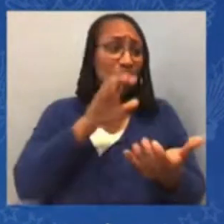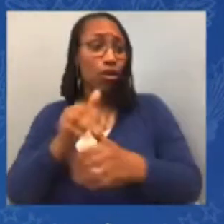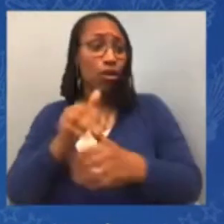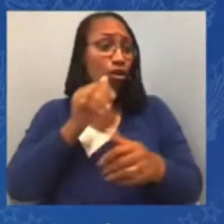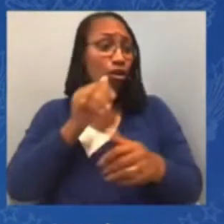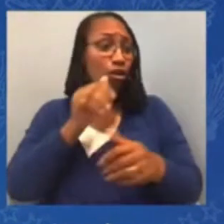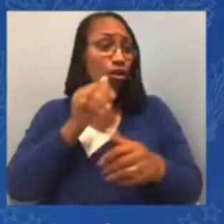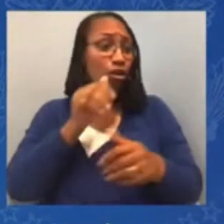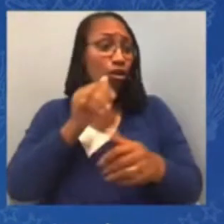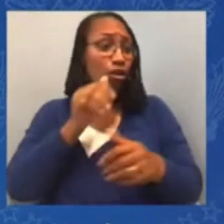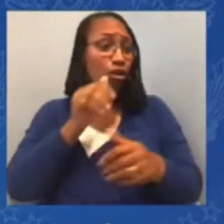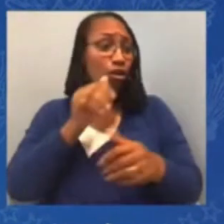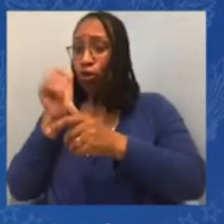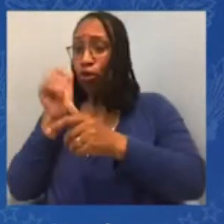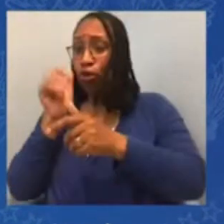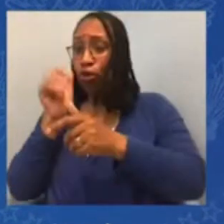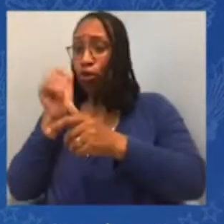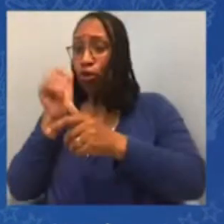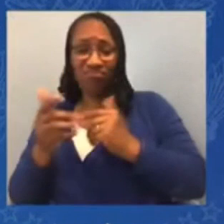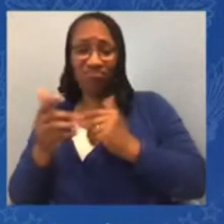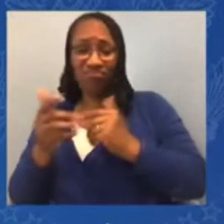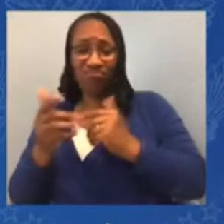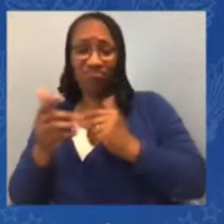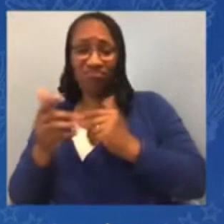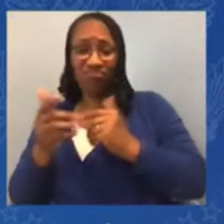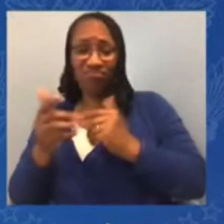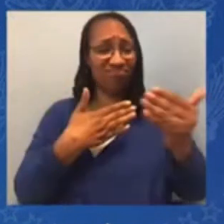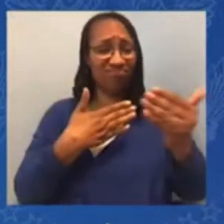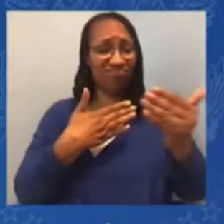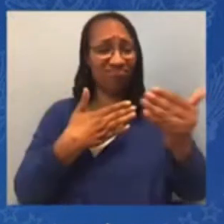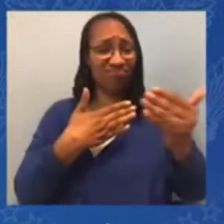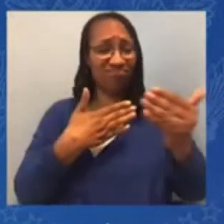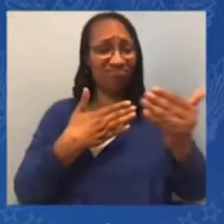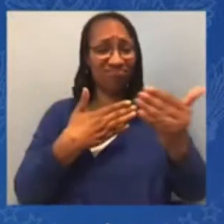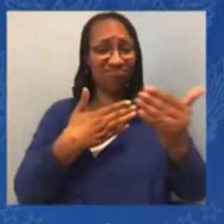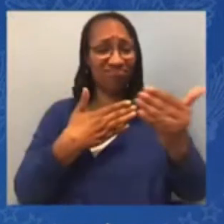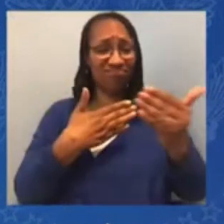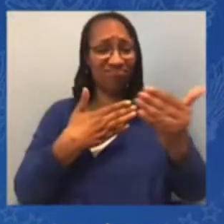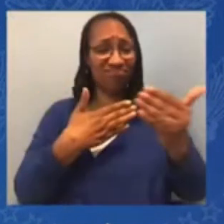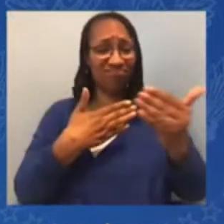it's already saving lives. There are fewer deaths occurring